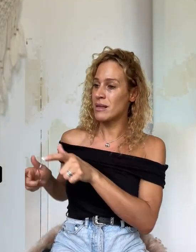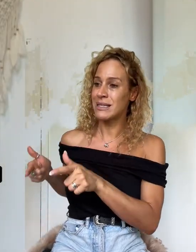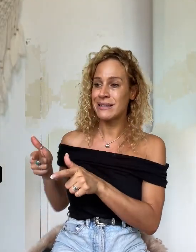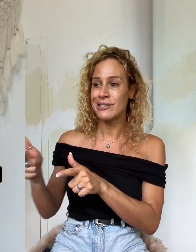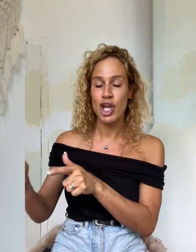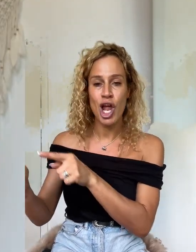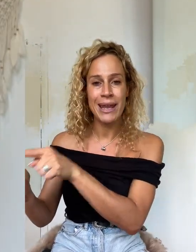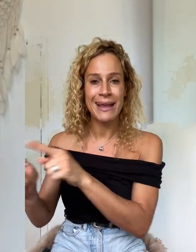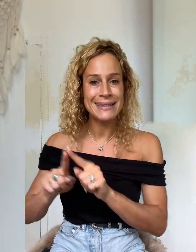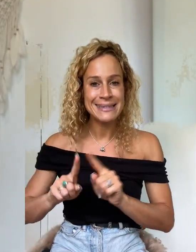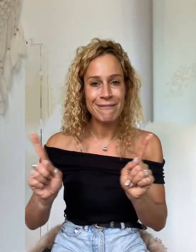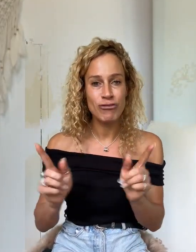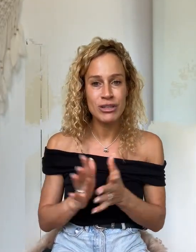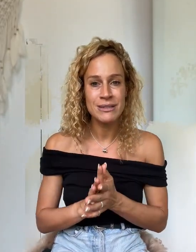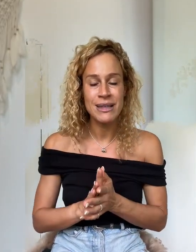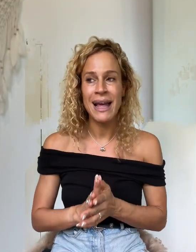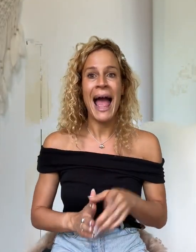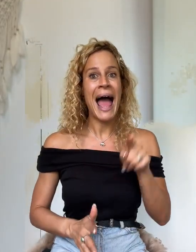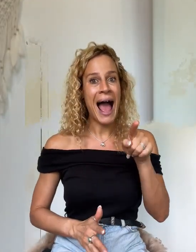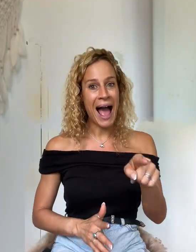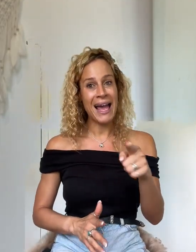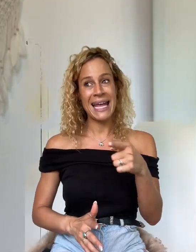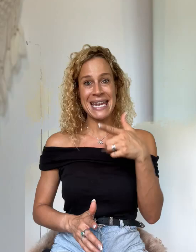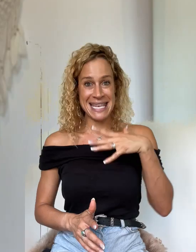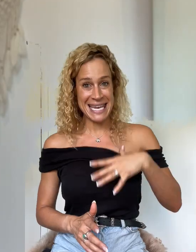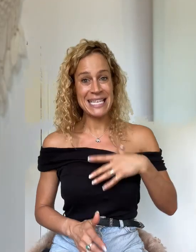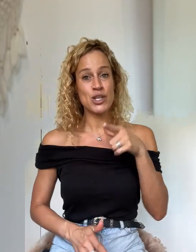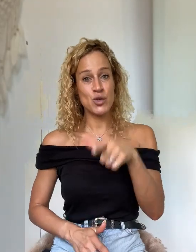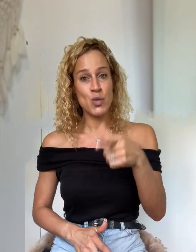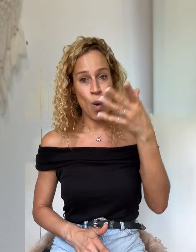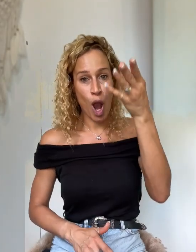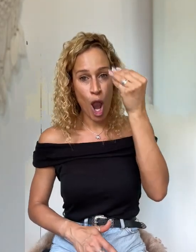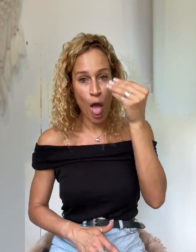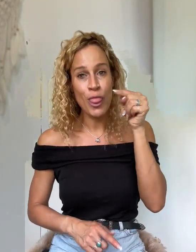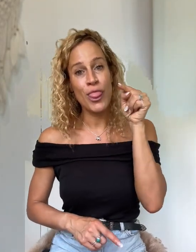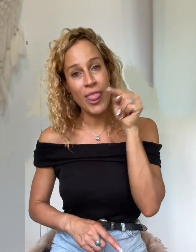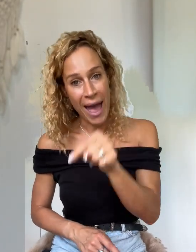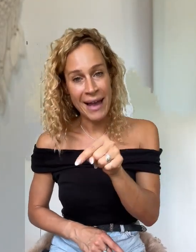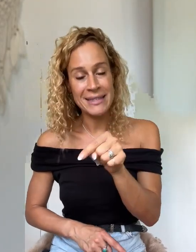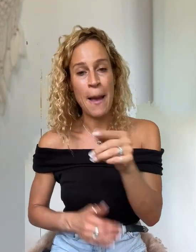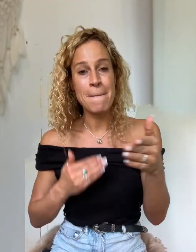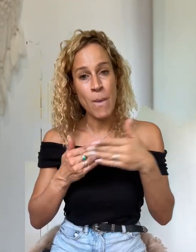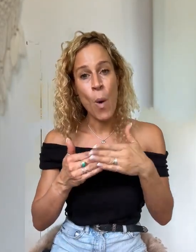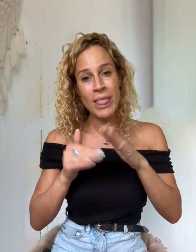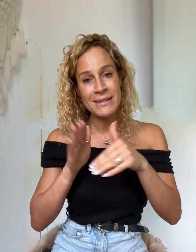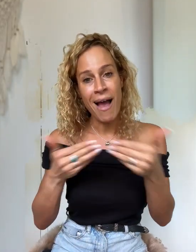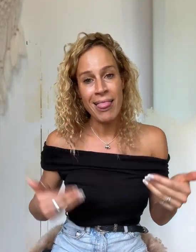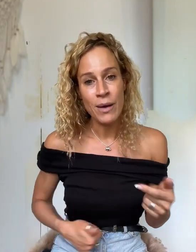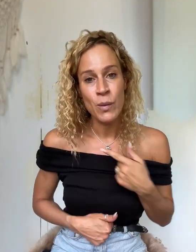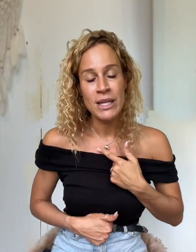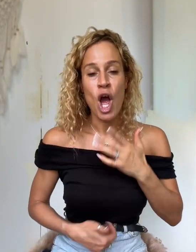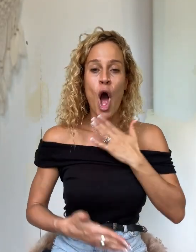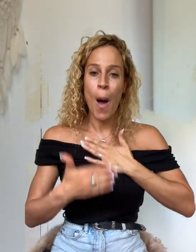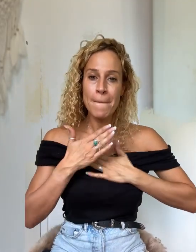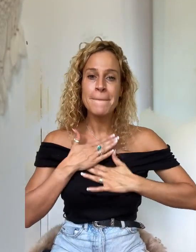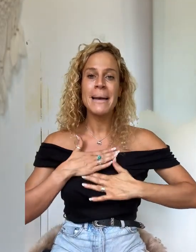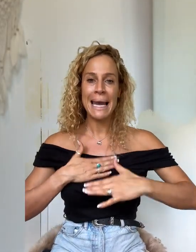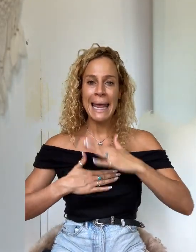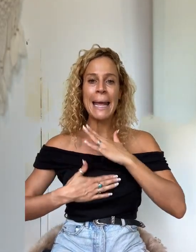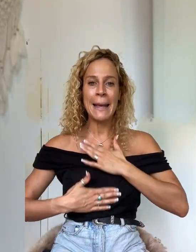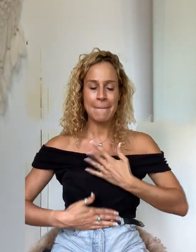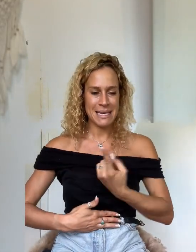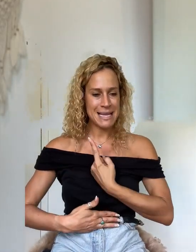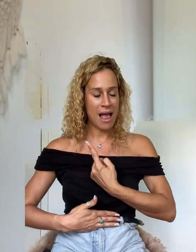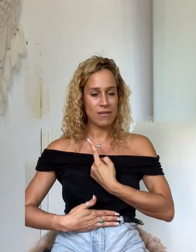like that. That journey in itself was what I needed more than sign language. Humbling myself to